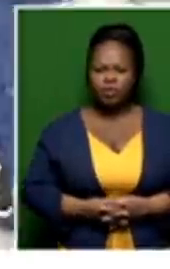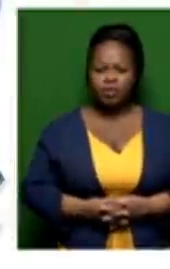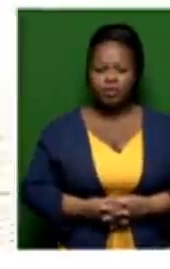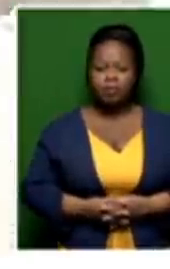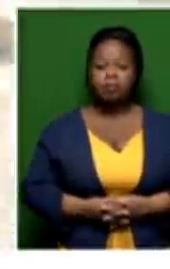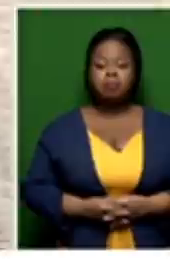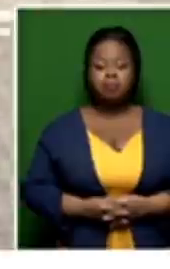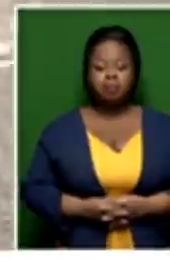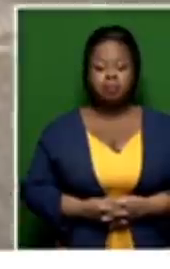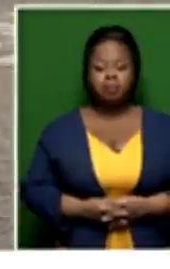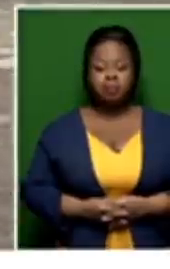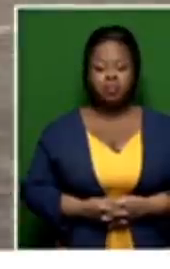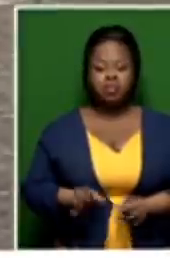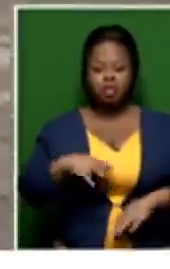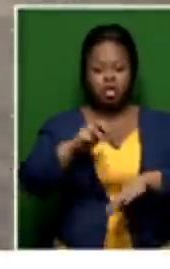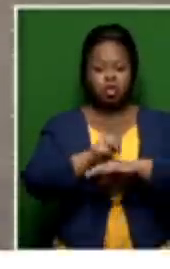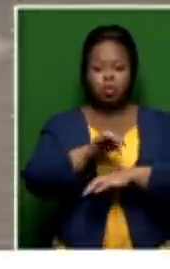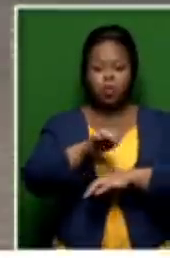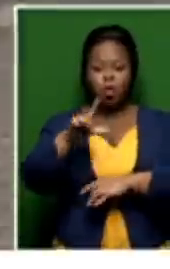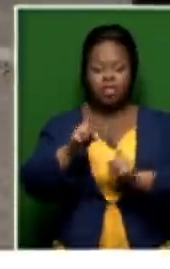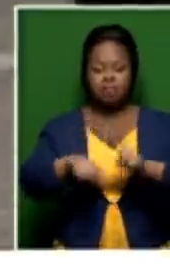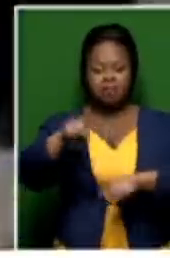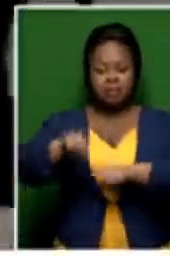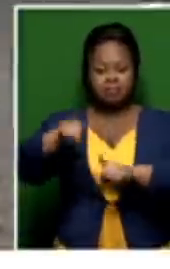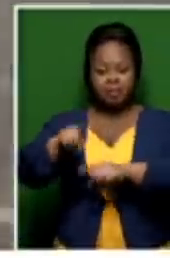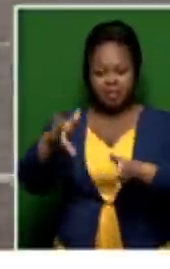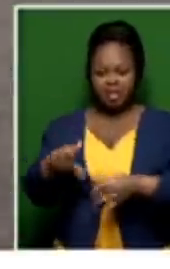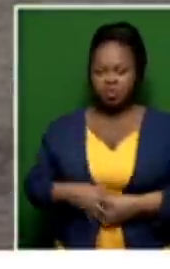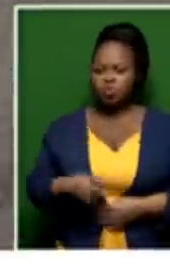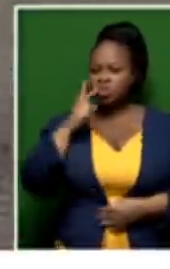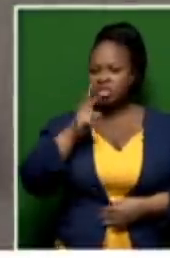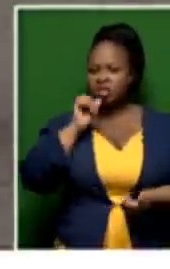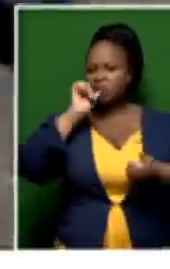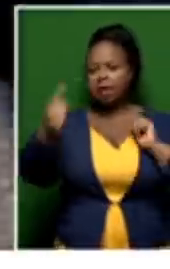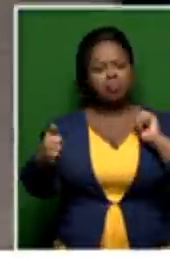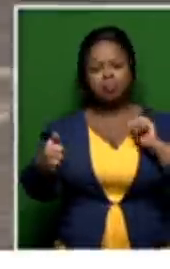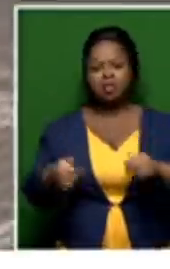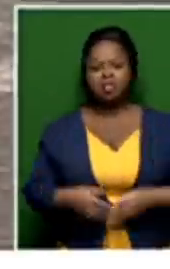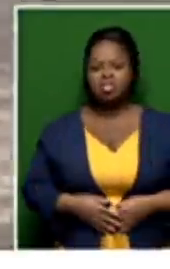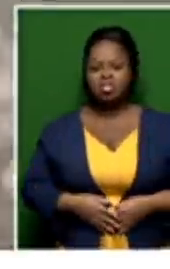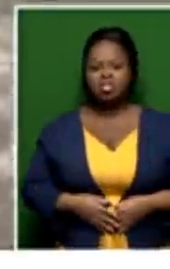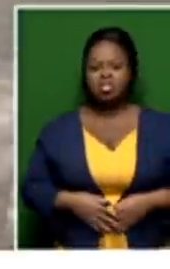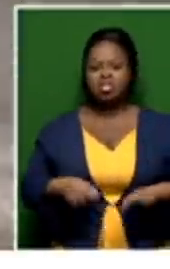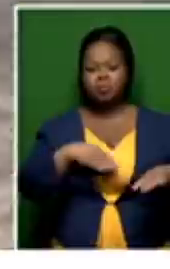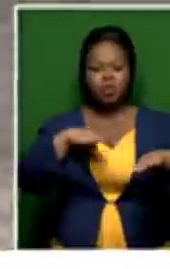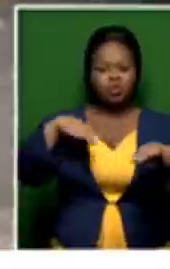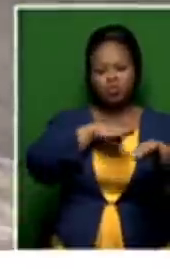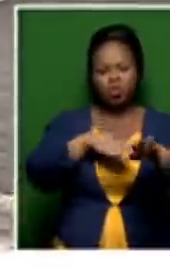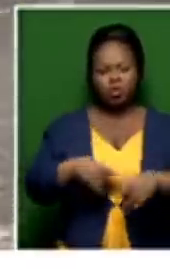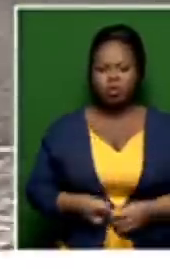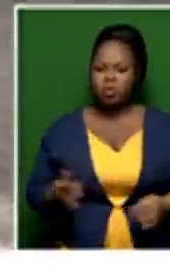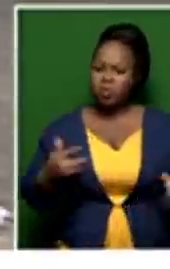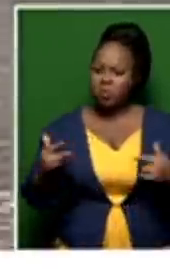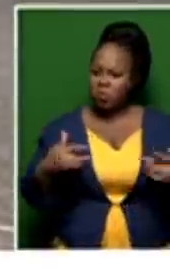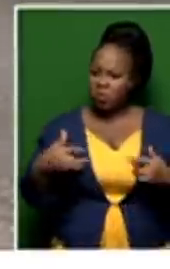All right, they're being chased out of the mall at this particular stage. Take a look there, fleeing in the middle of the road, some of the cars. Leanne, of